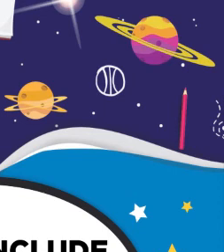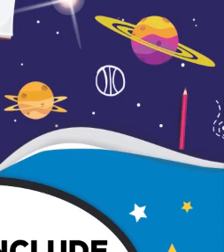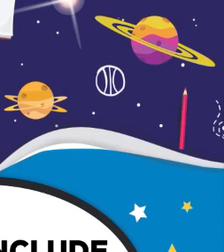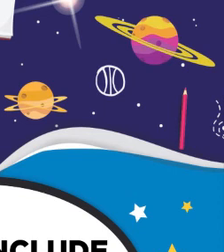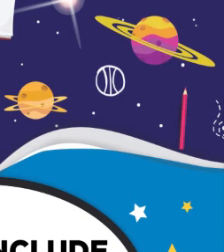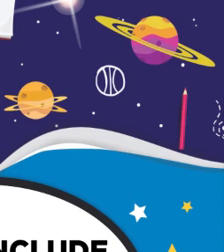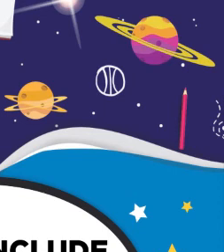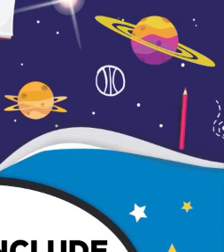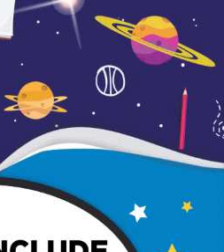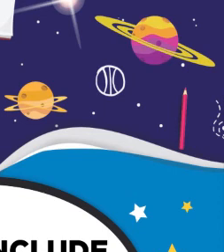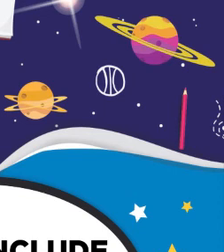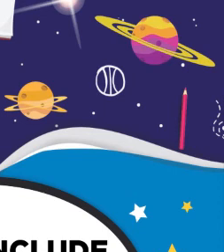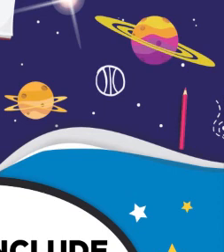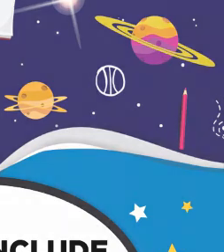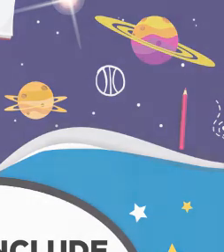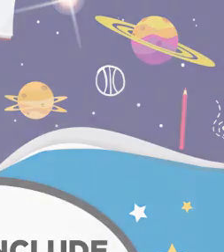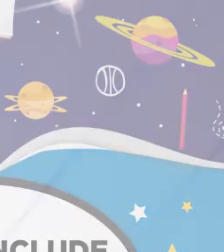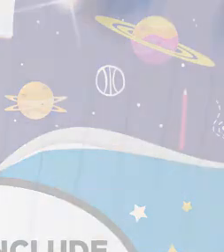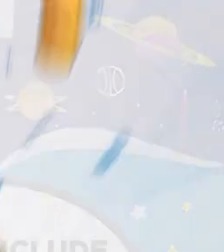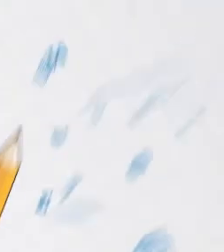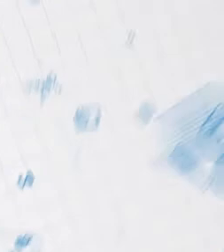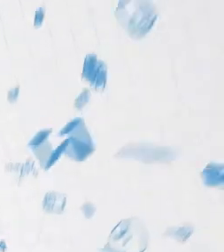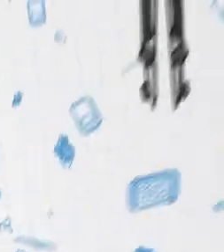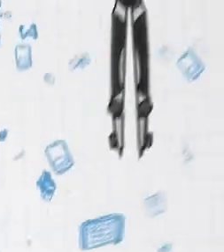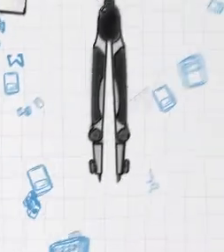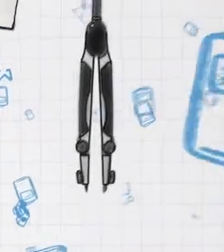distribute countrywide in over 10 different languages.